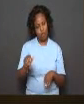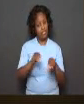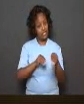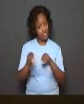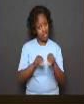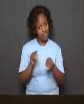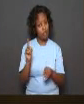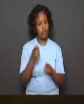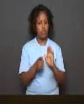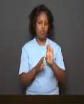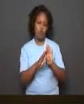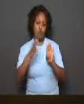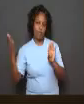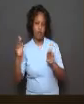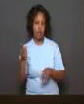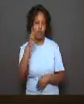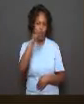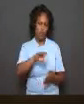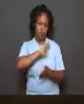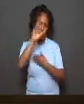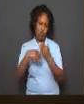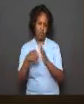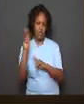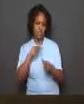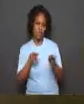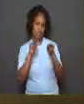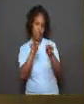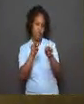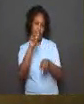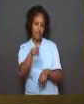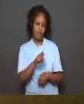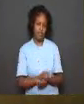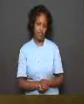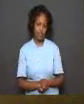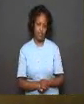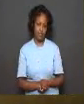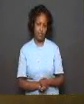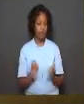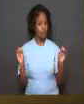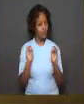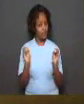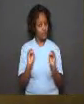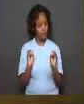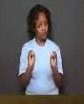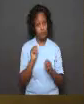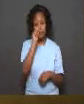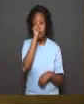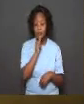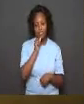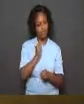be open for all citizens to see. Nothing will be done